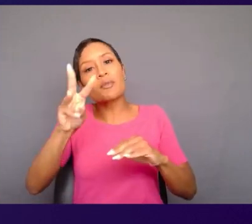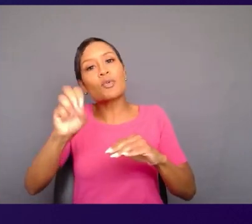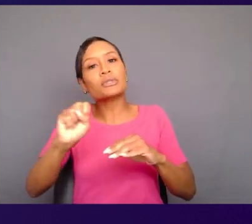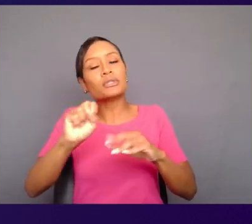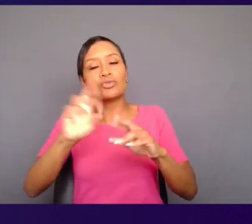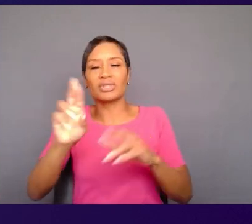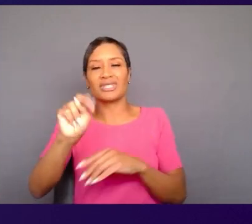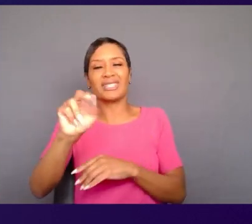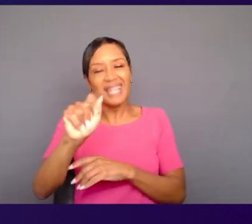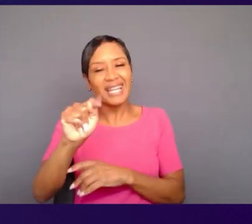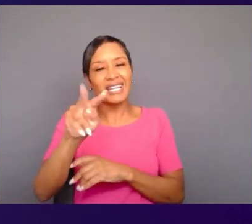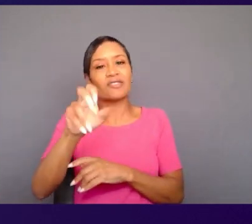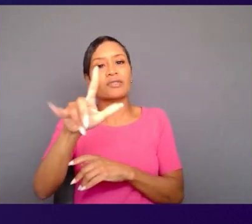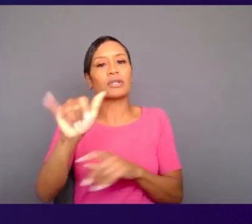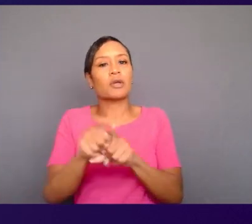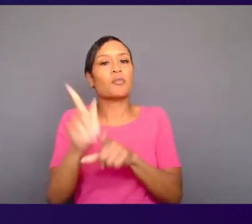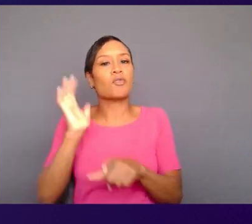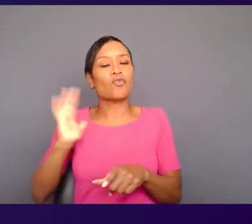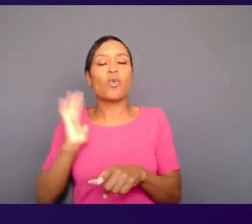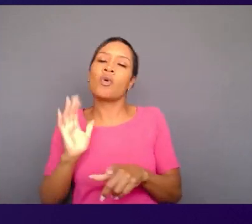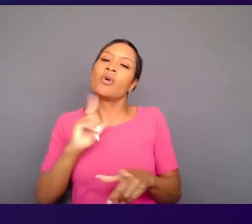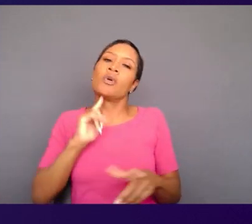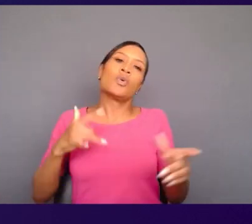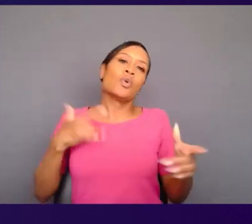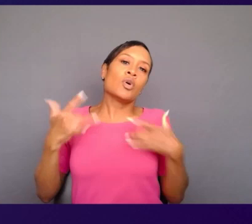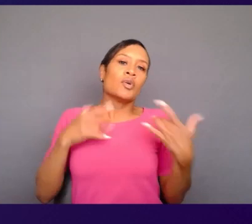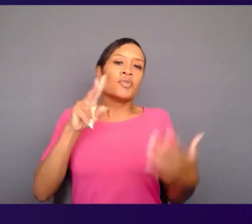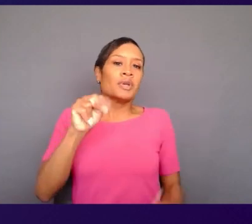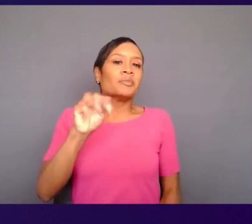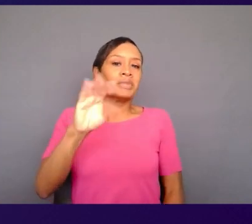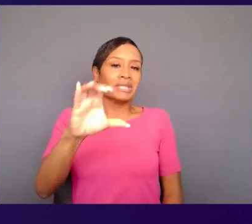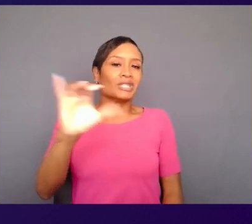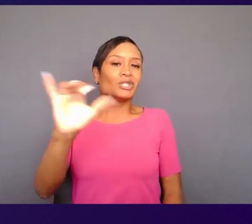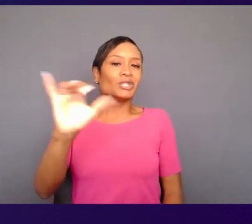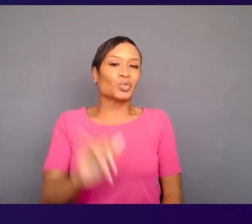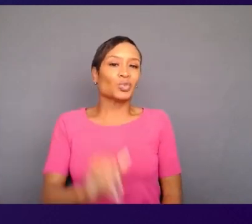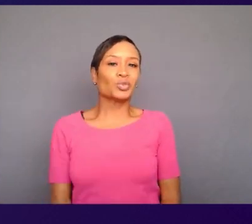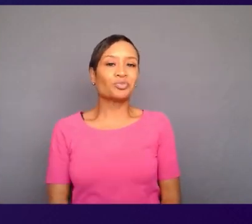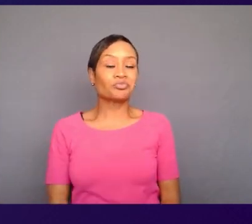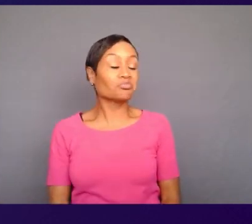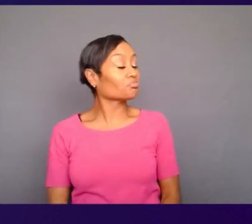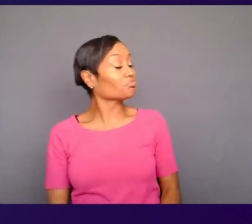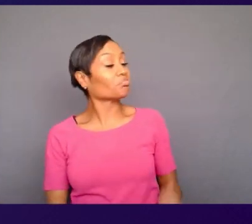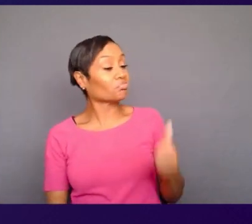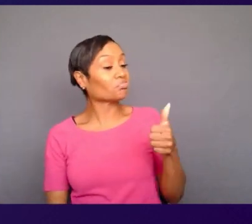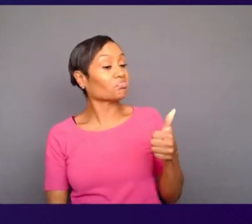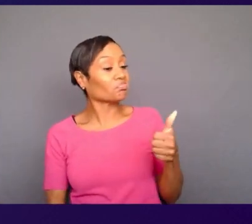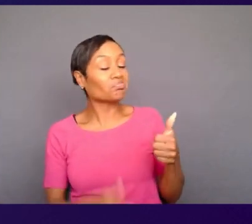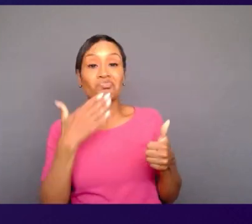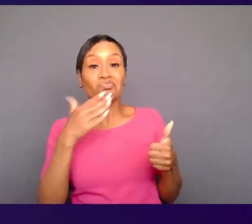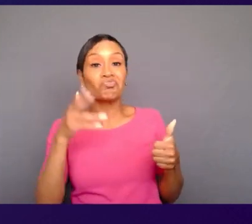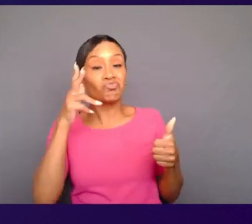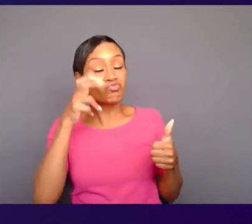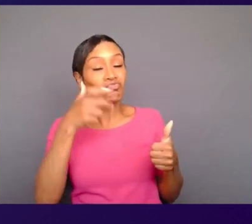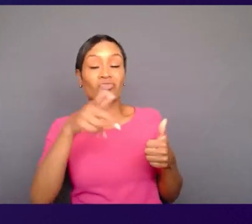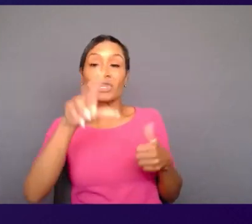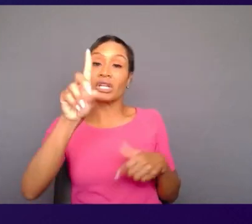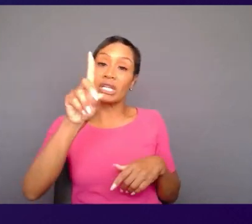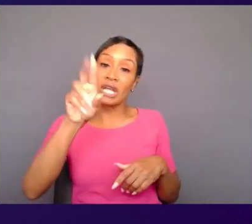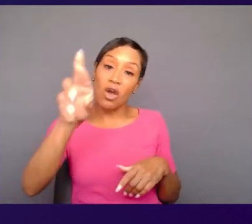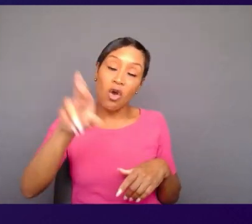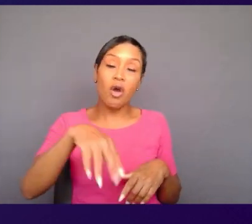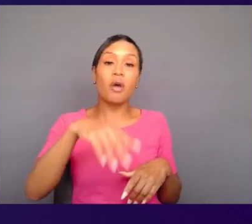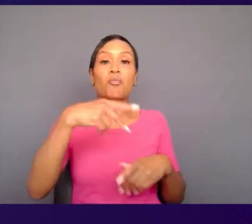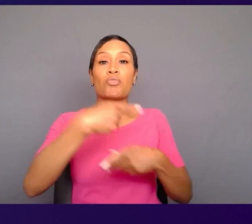same way we've done it before. So we're very excited about VMC as well. Awesome. Well, that's great to hear. You've got DR, you've got some production use cases,